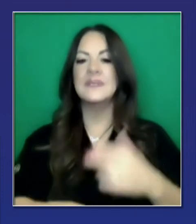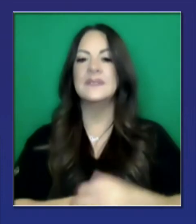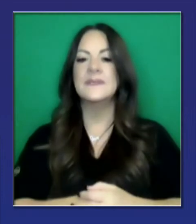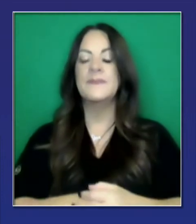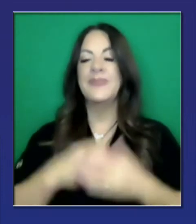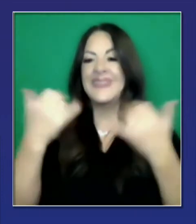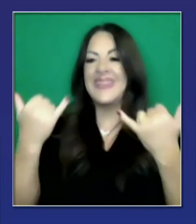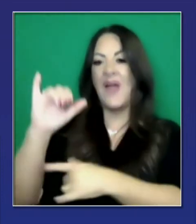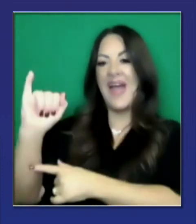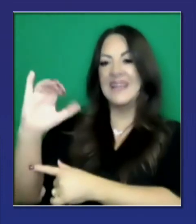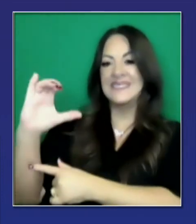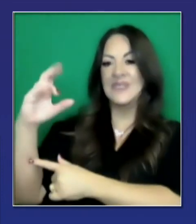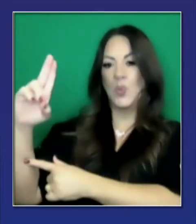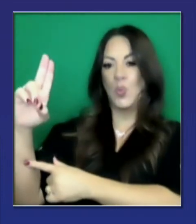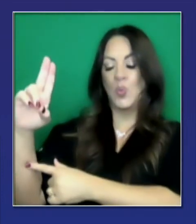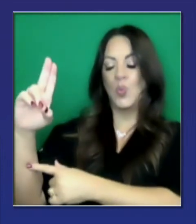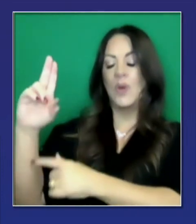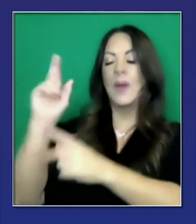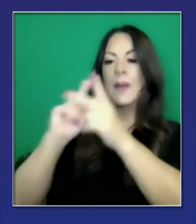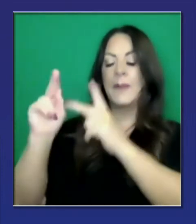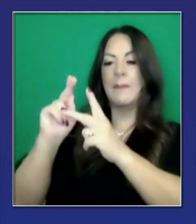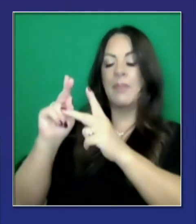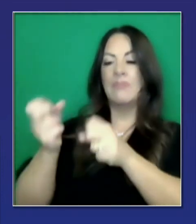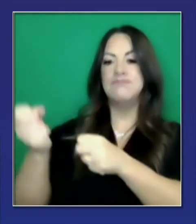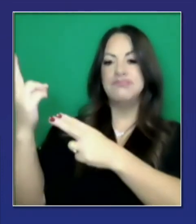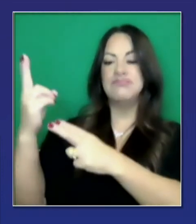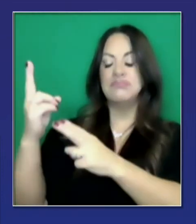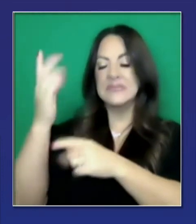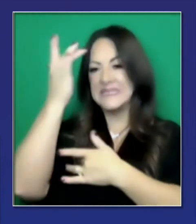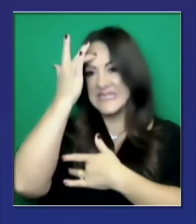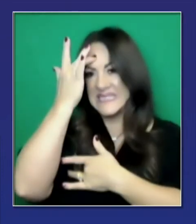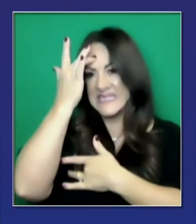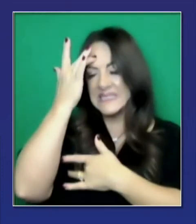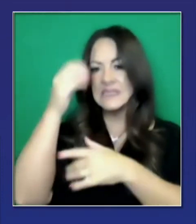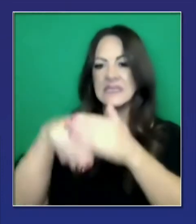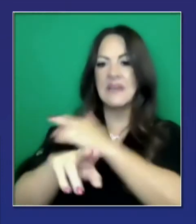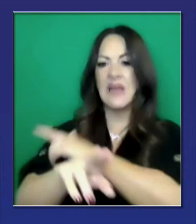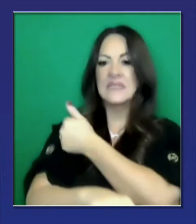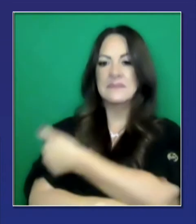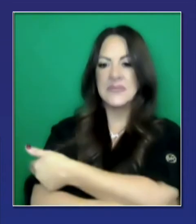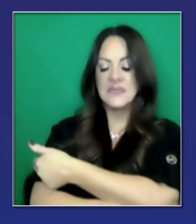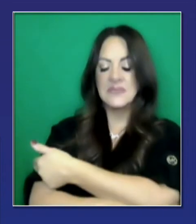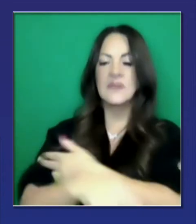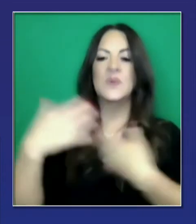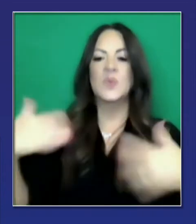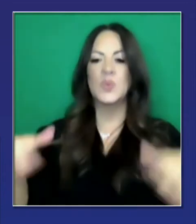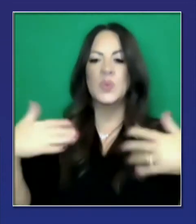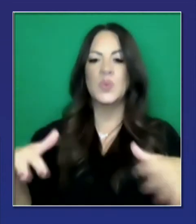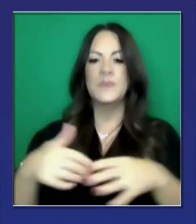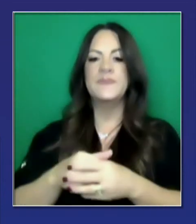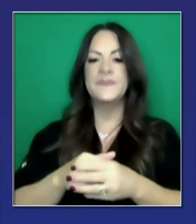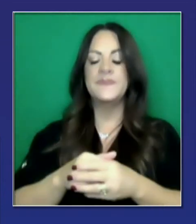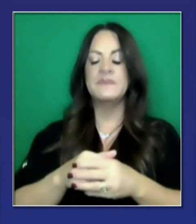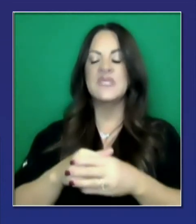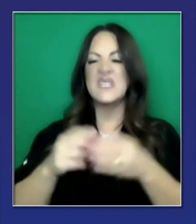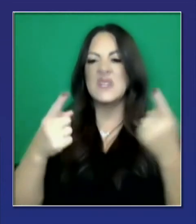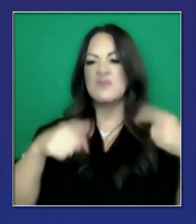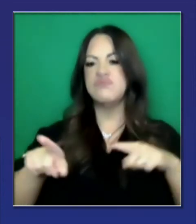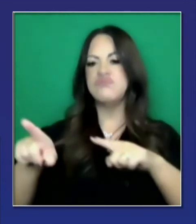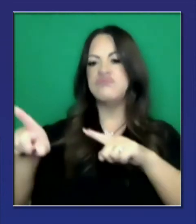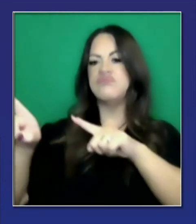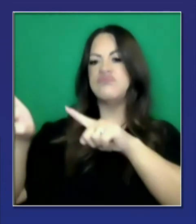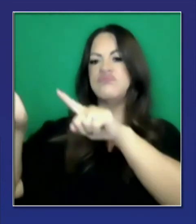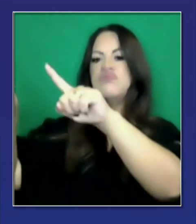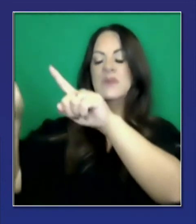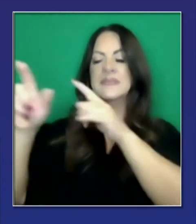admissions, similar trend lines, a growth along the lines consistent with the hospital admissions. Growth rate, though,